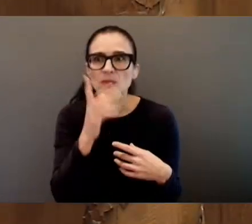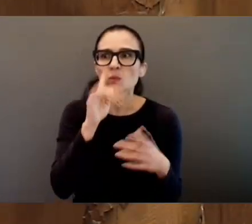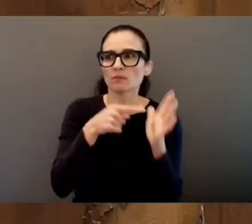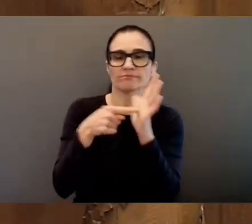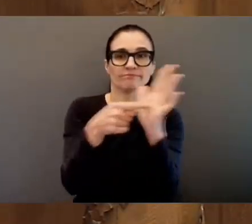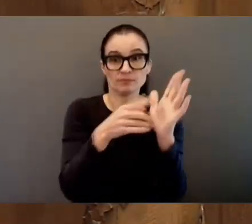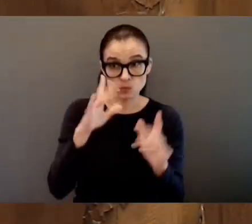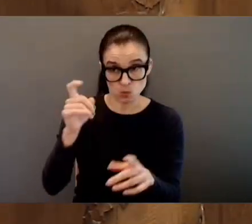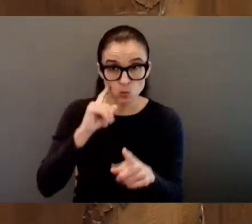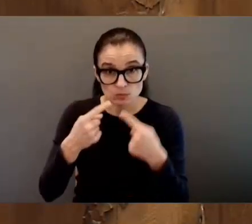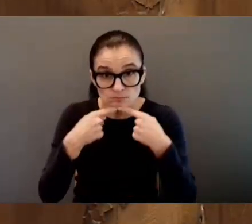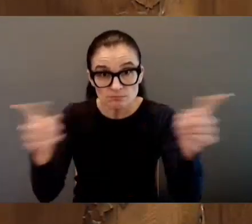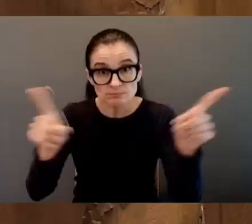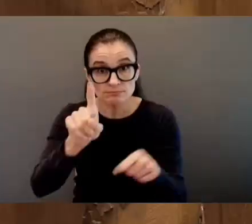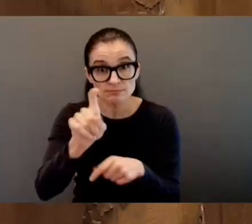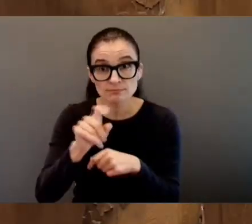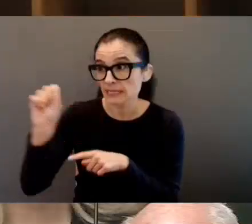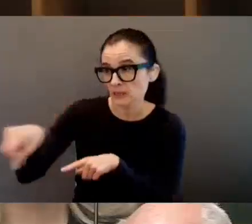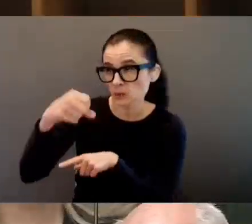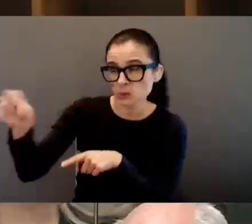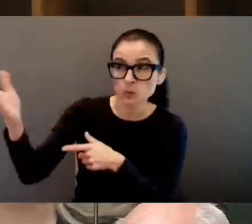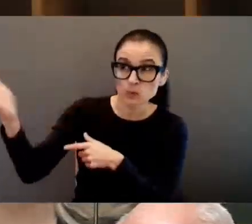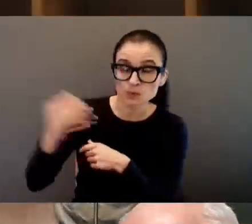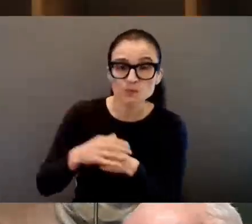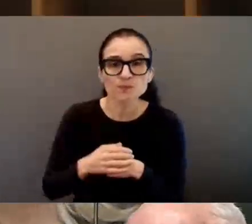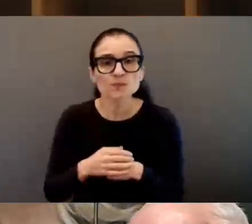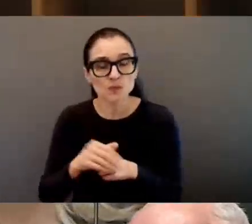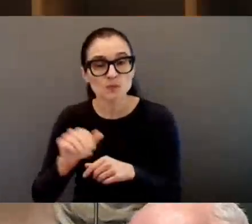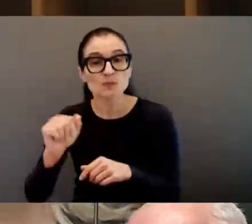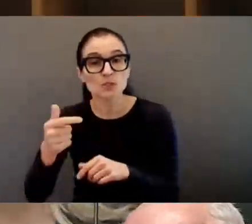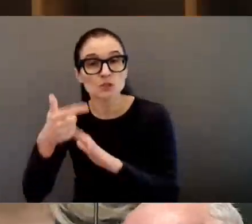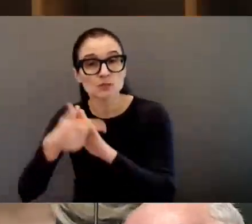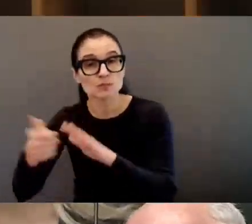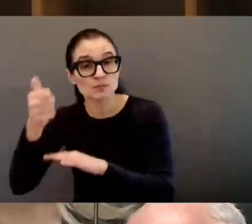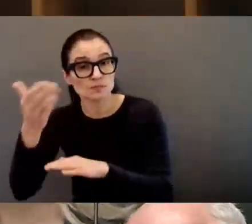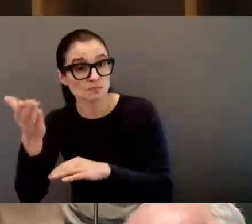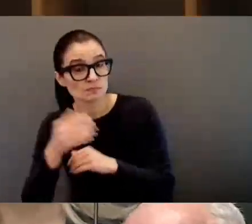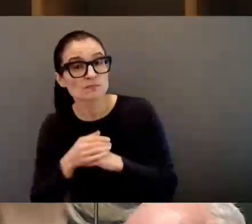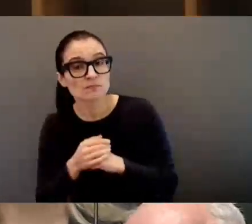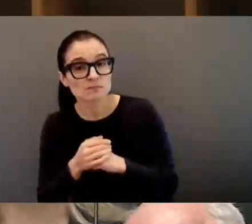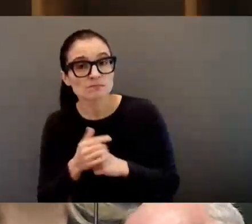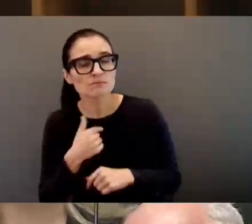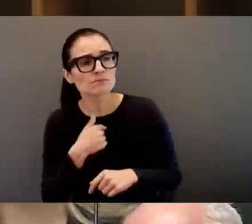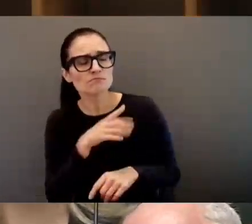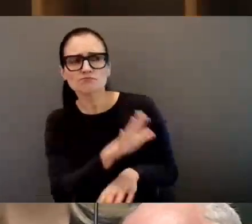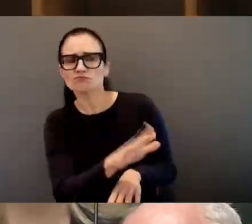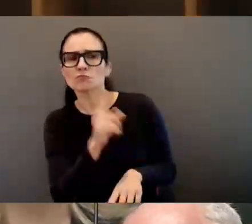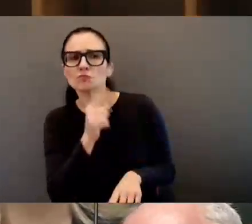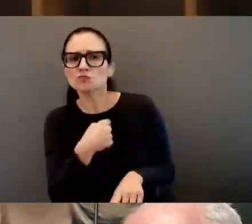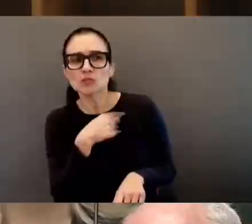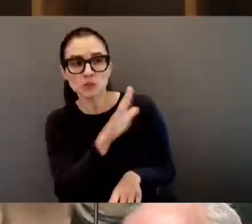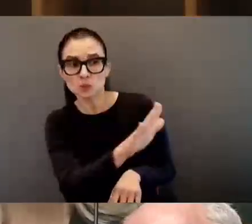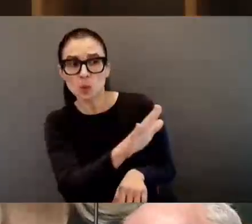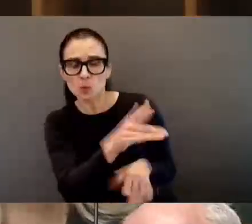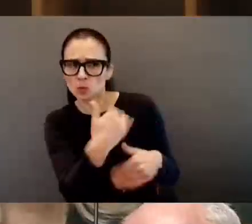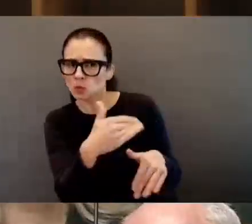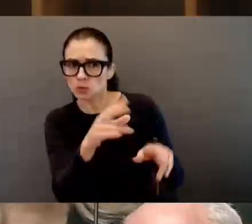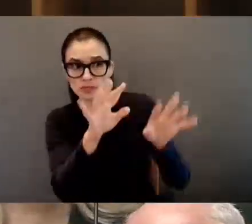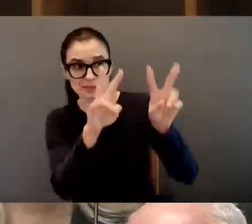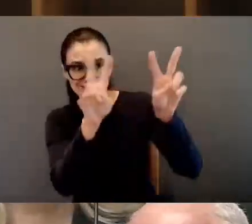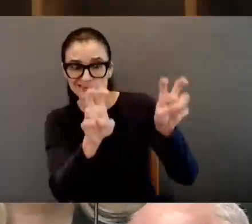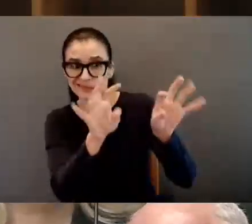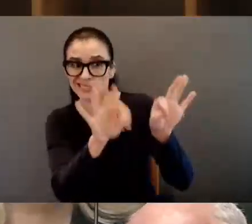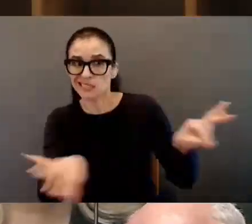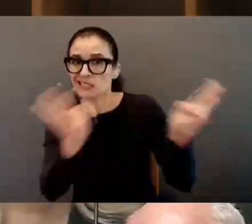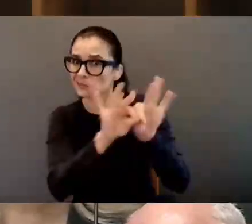Attorney General. No, I appreciate this very important issue that's raised by this member. And the police have certain criteria